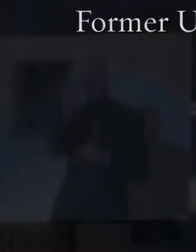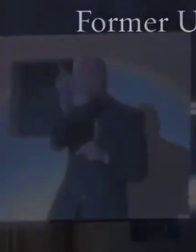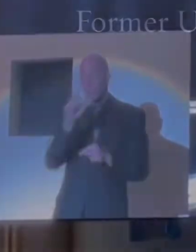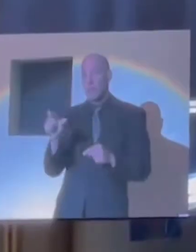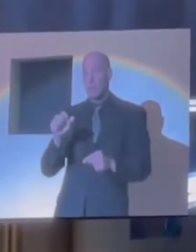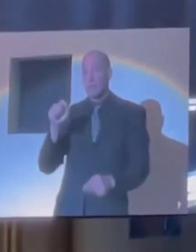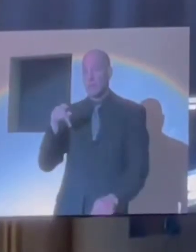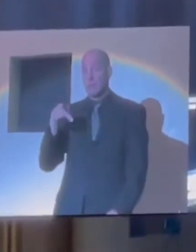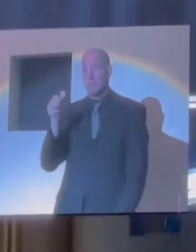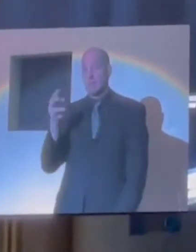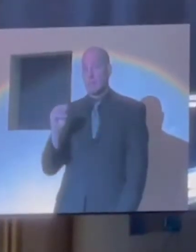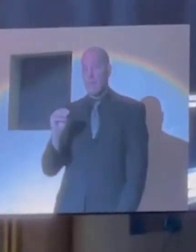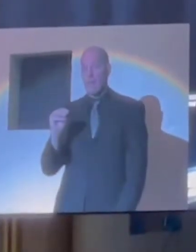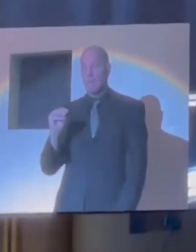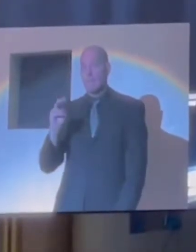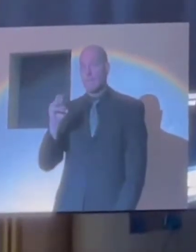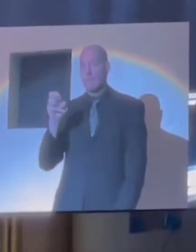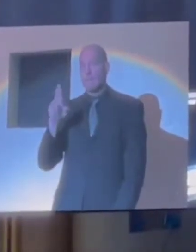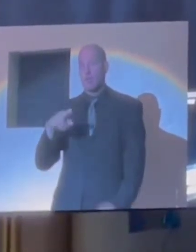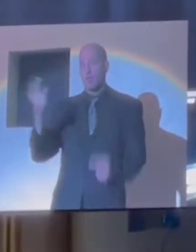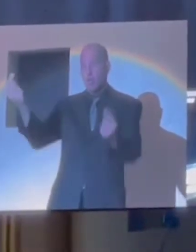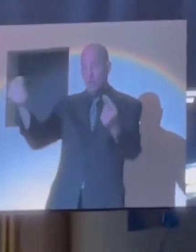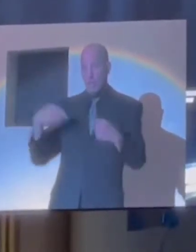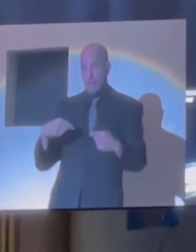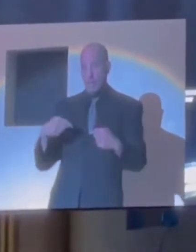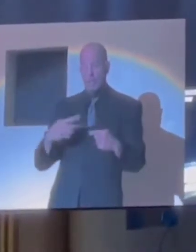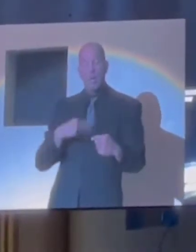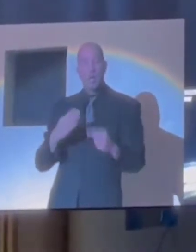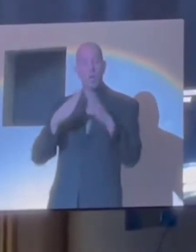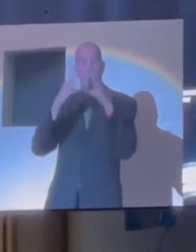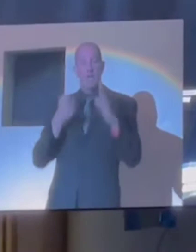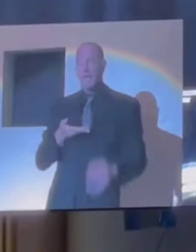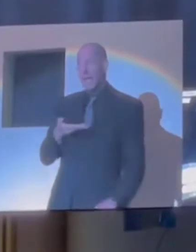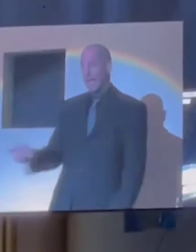In town, the White House invited Norm.